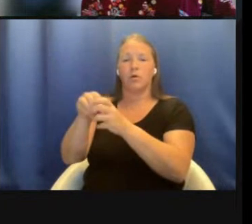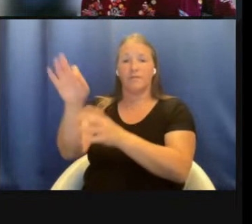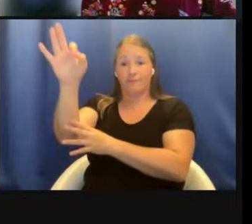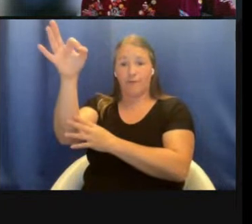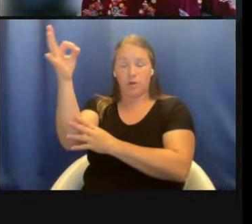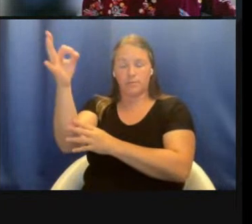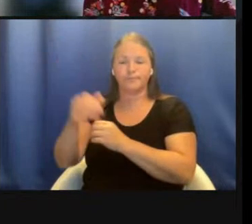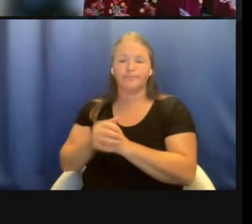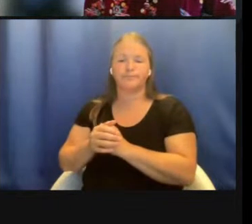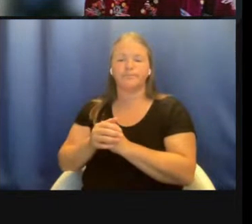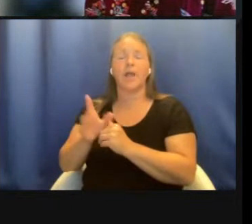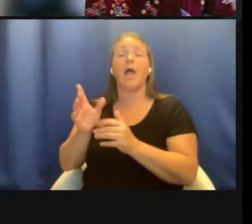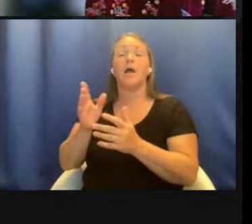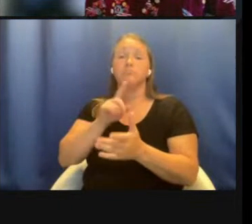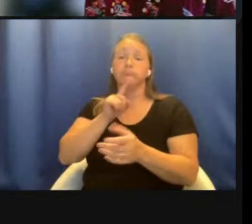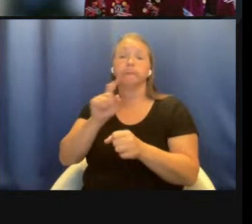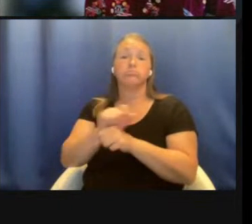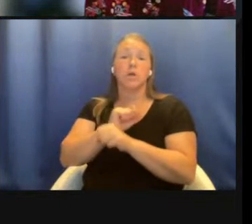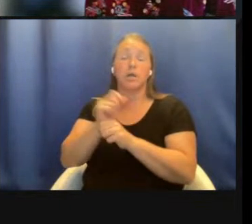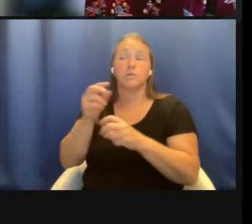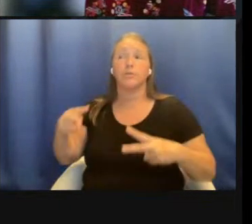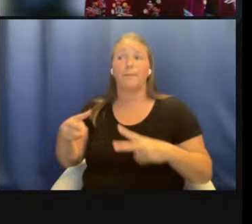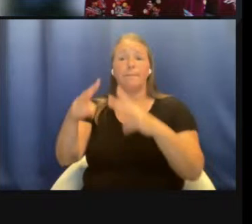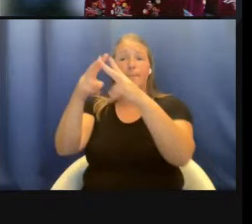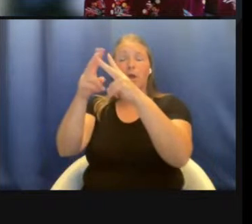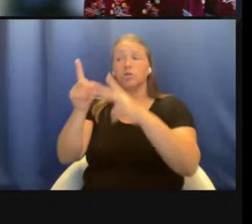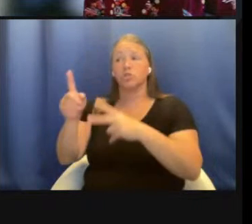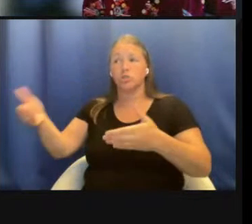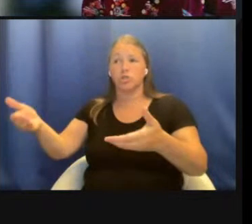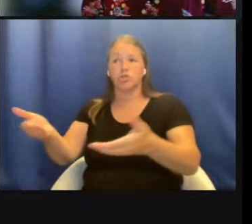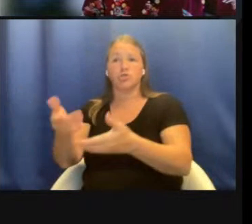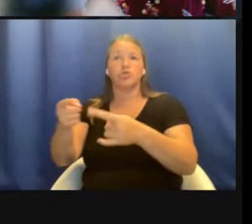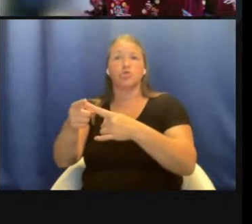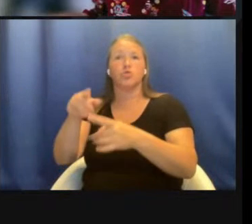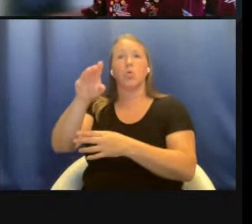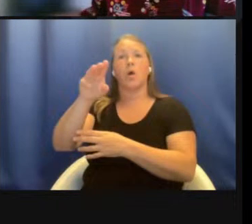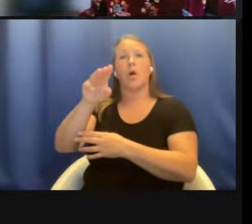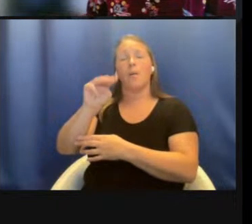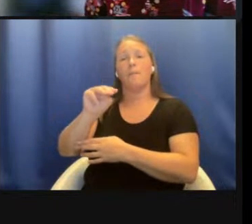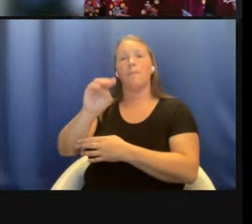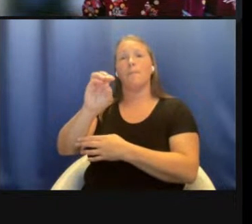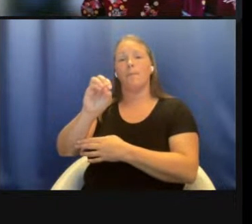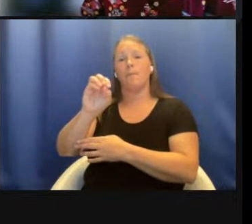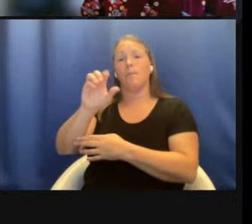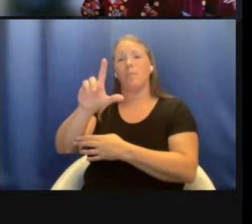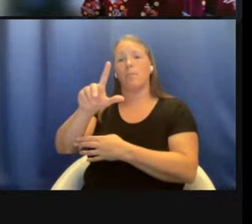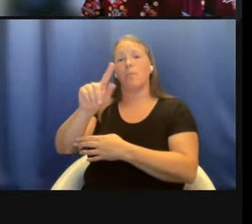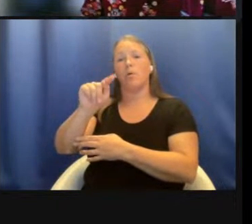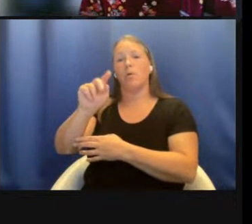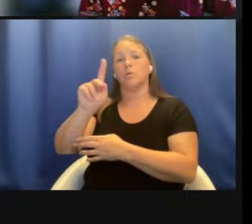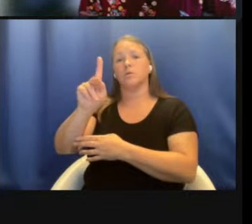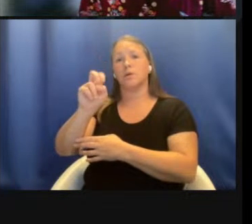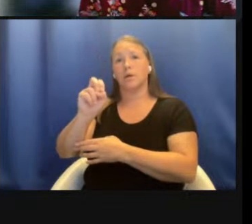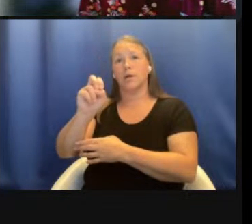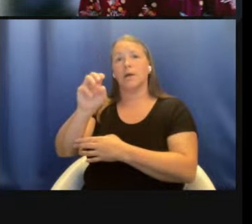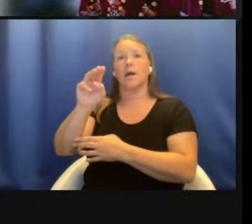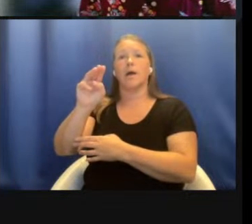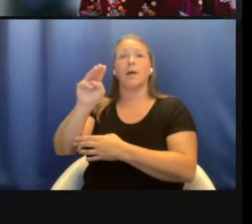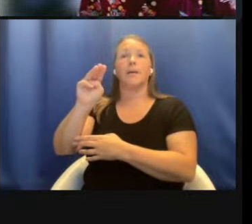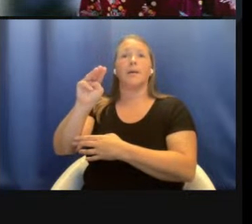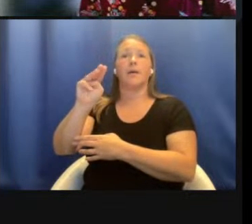Danish Count Moke-Wietfeld. The Moke-Wietfelds are among the most important and significant